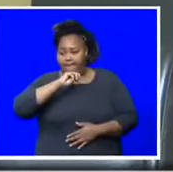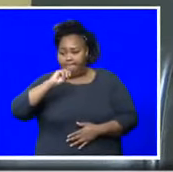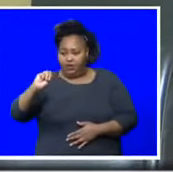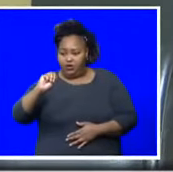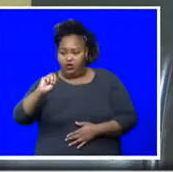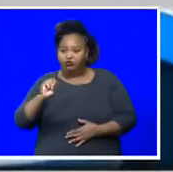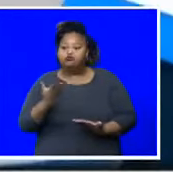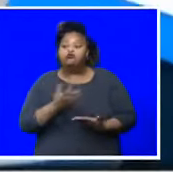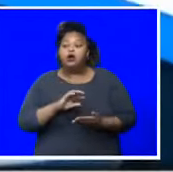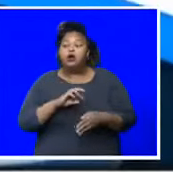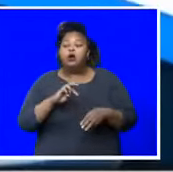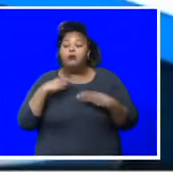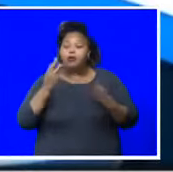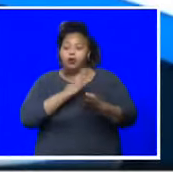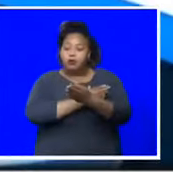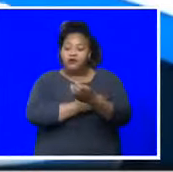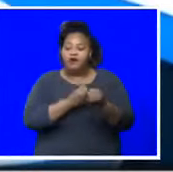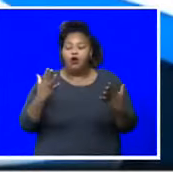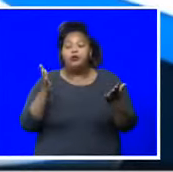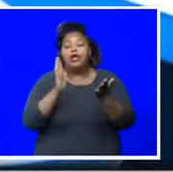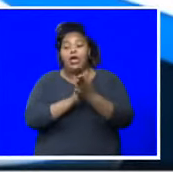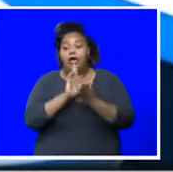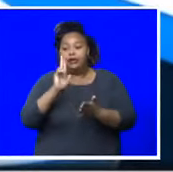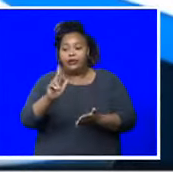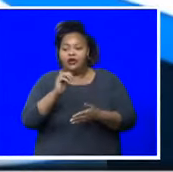etingundleni letahlukene.